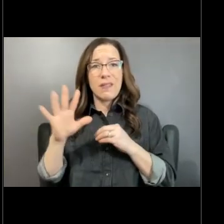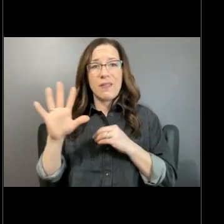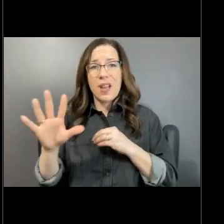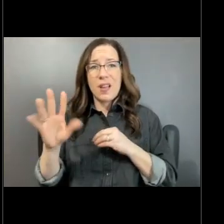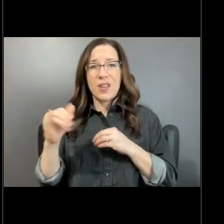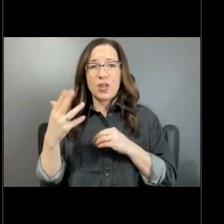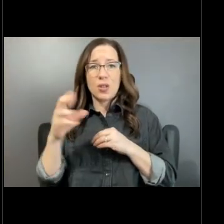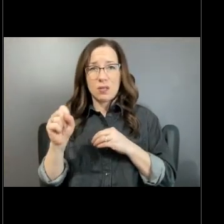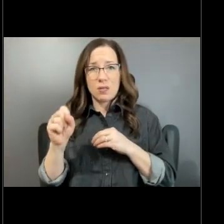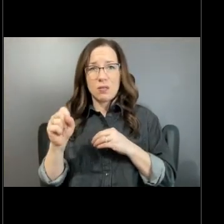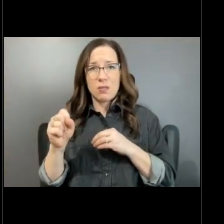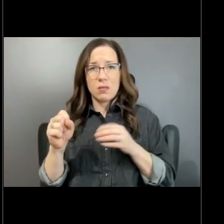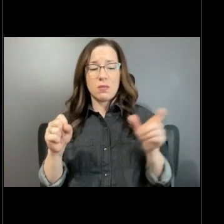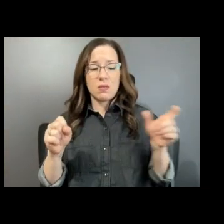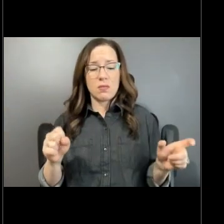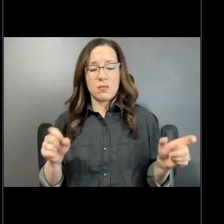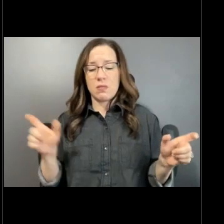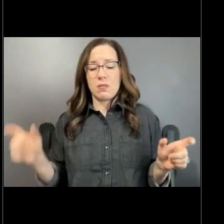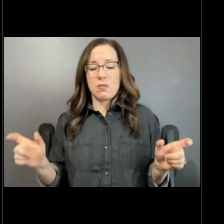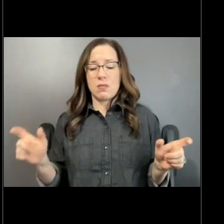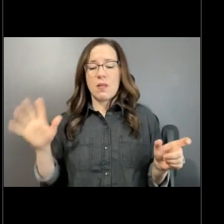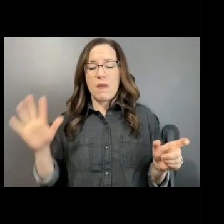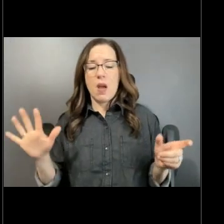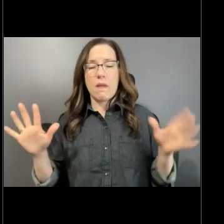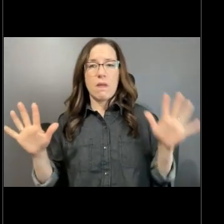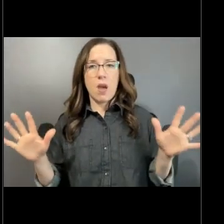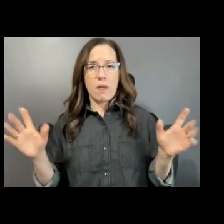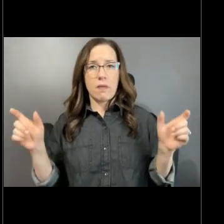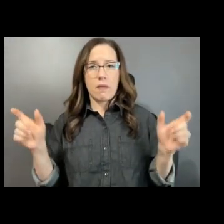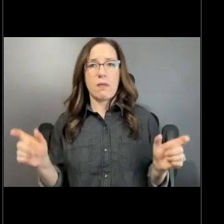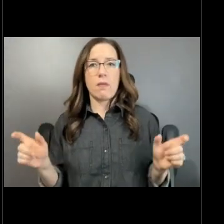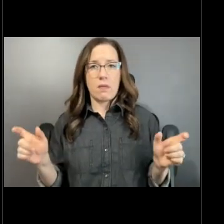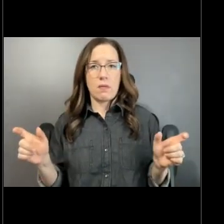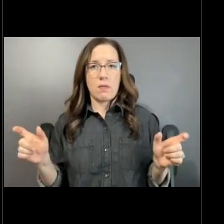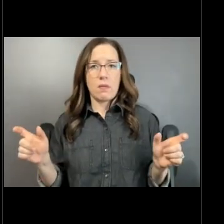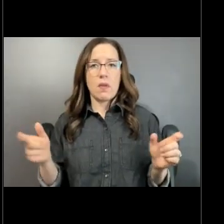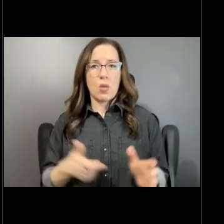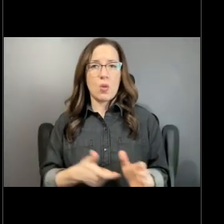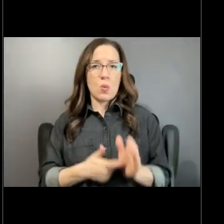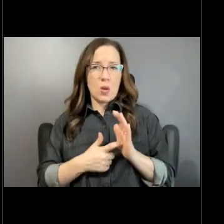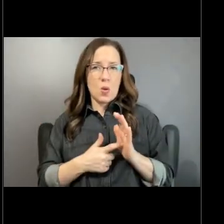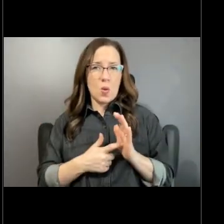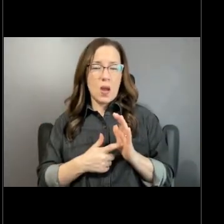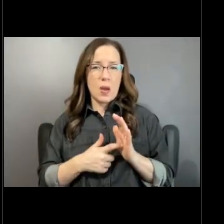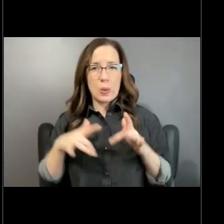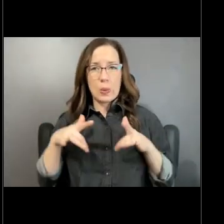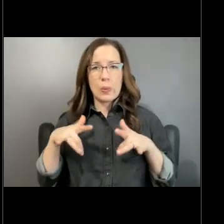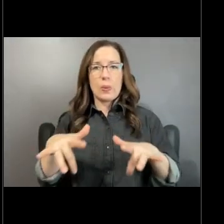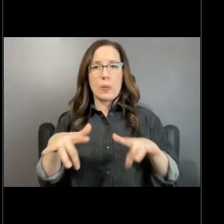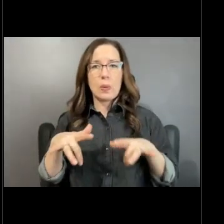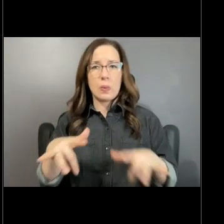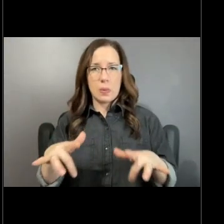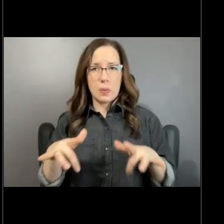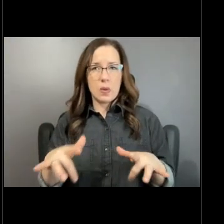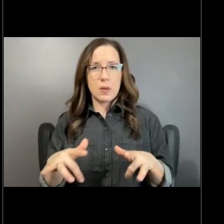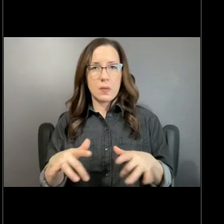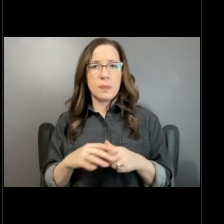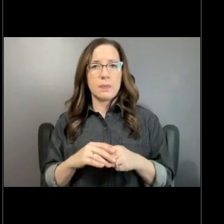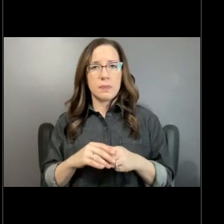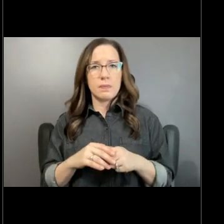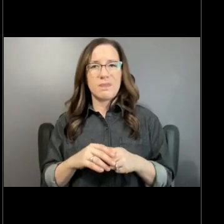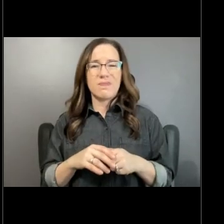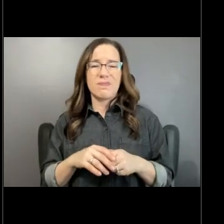5 inches on either side of the required clear floor space of 30